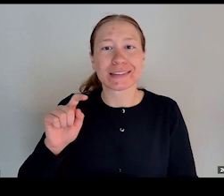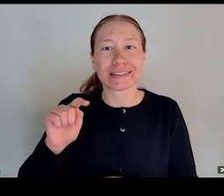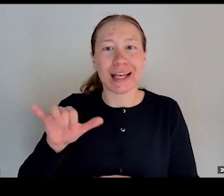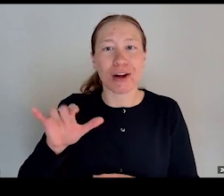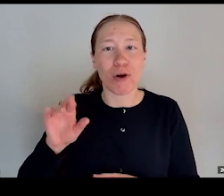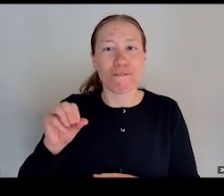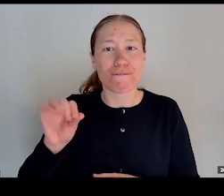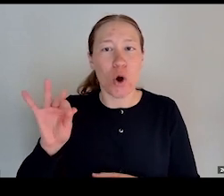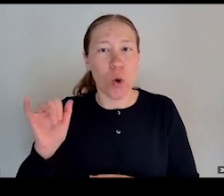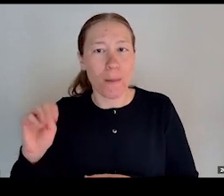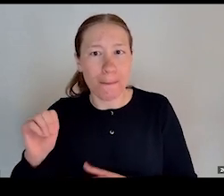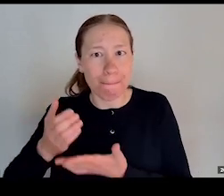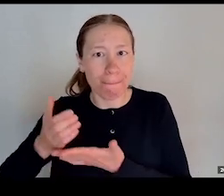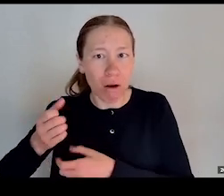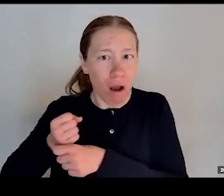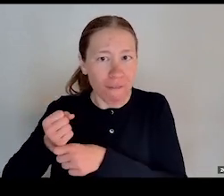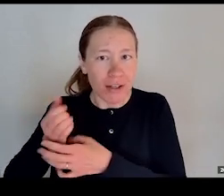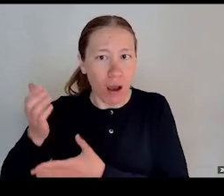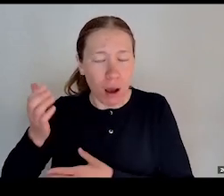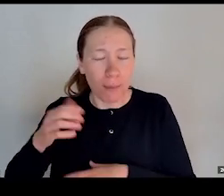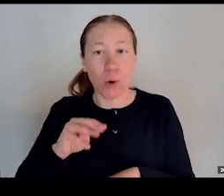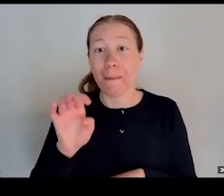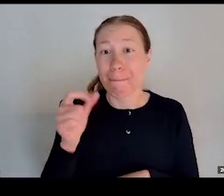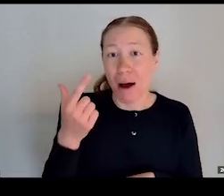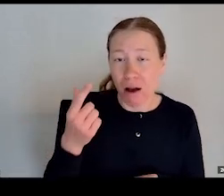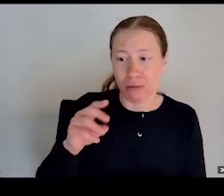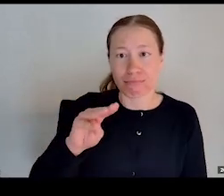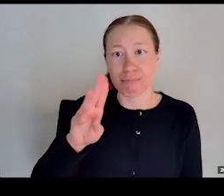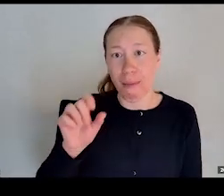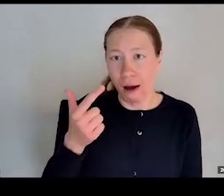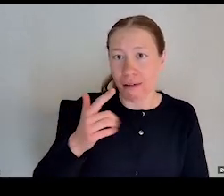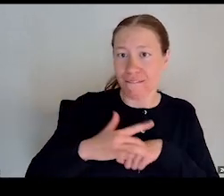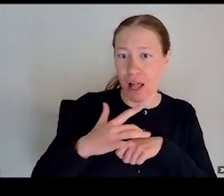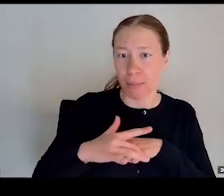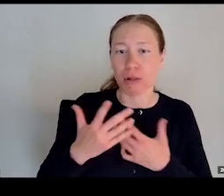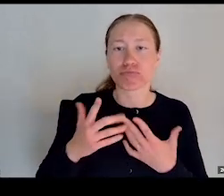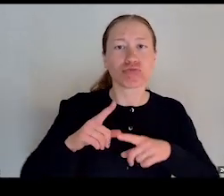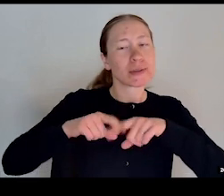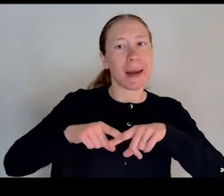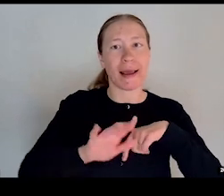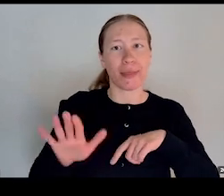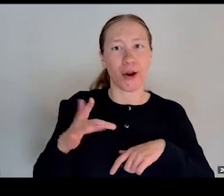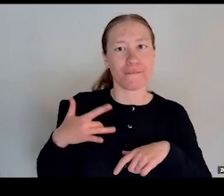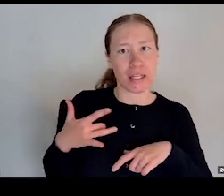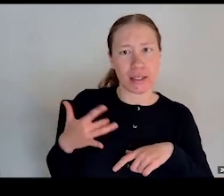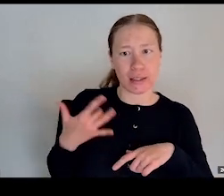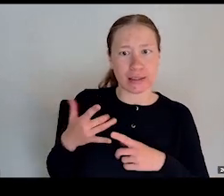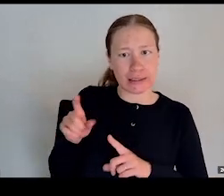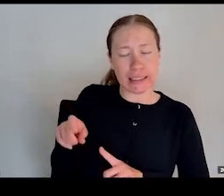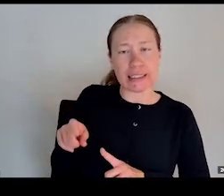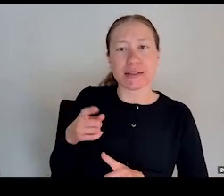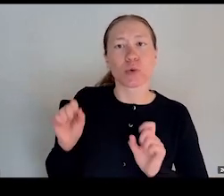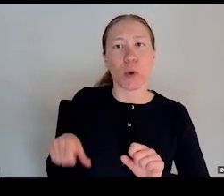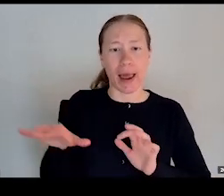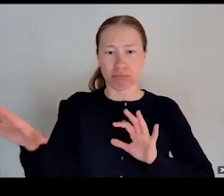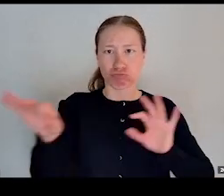or something that is available that based off of people's maybe sensory or physical needs, they're able to adapt and